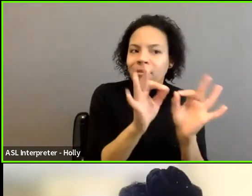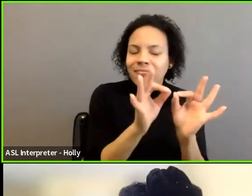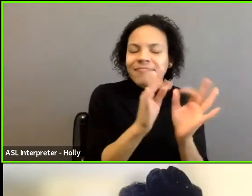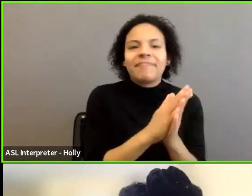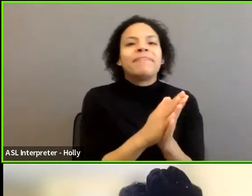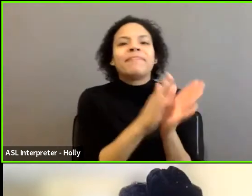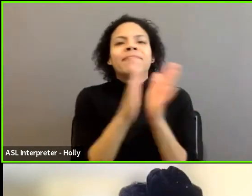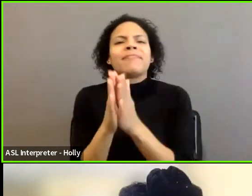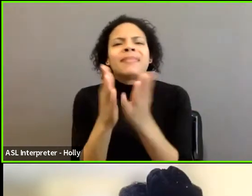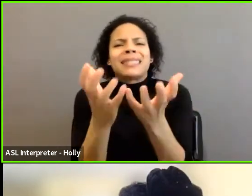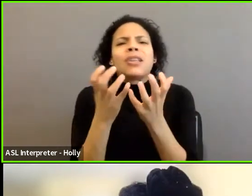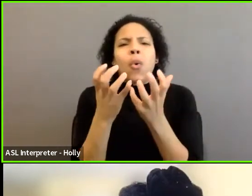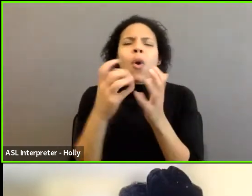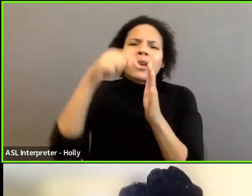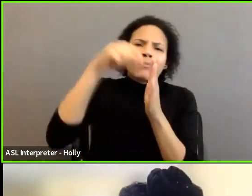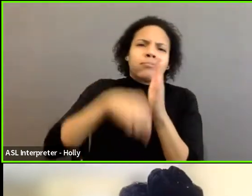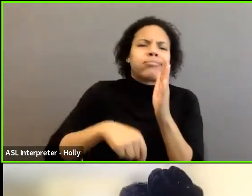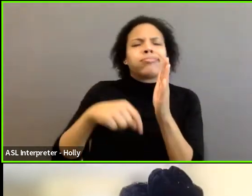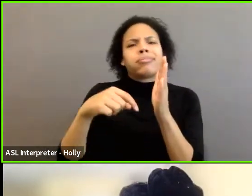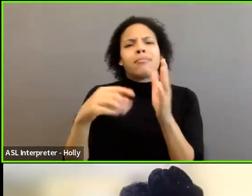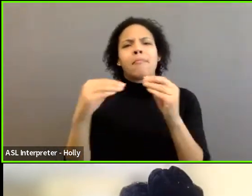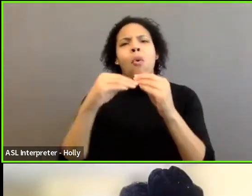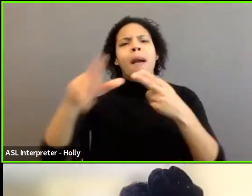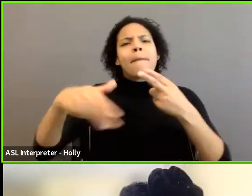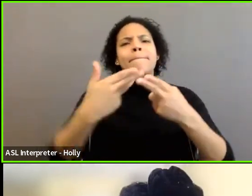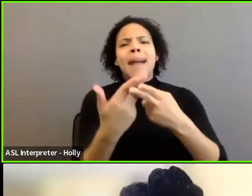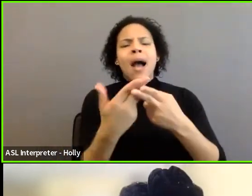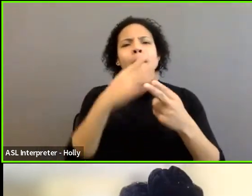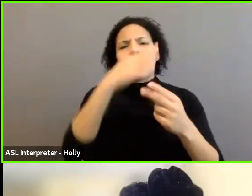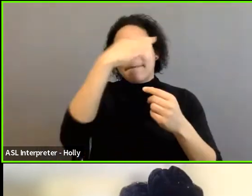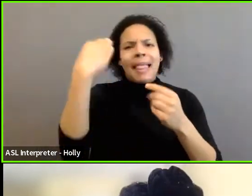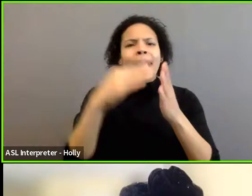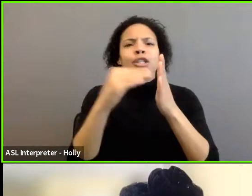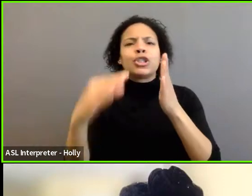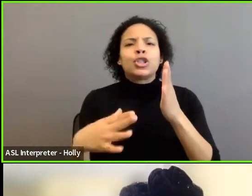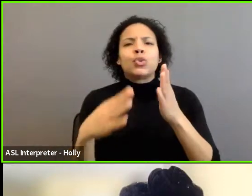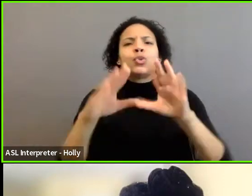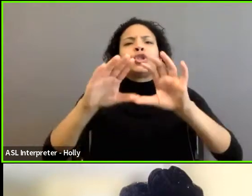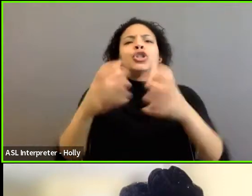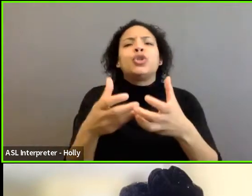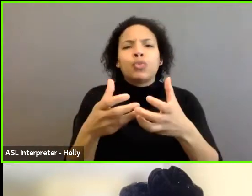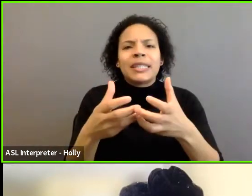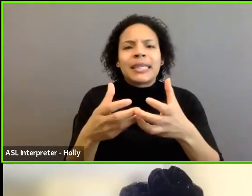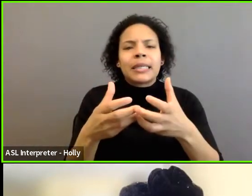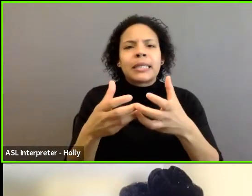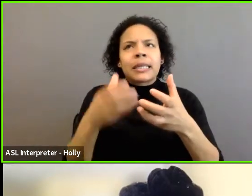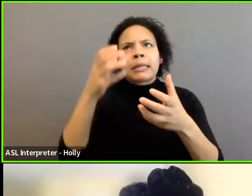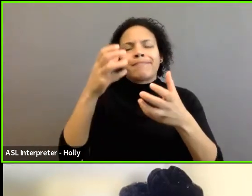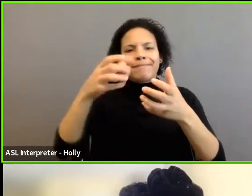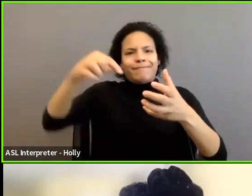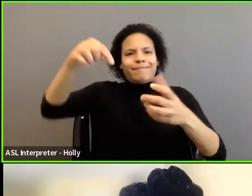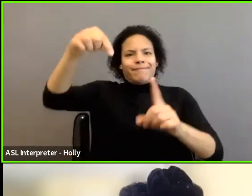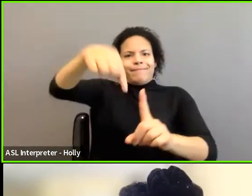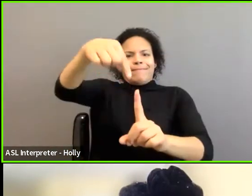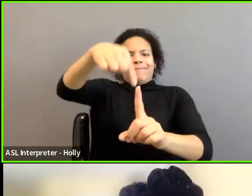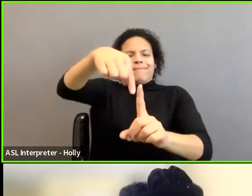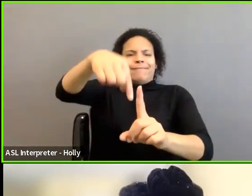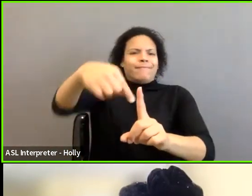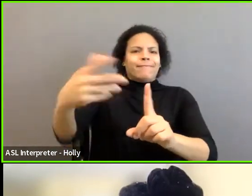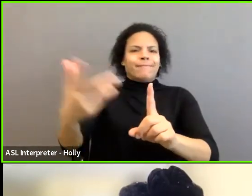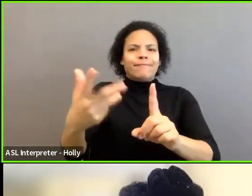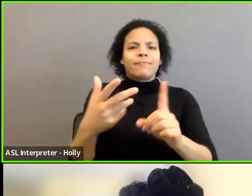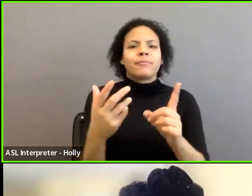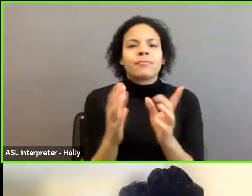Black Student Union concept. And so, Ida, I'm going to bring this straight to you and have you just kind of share your